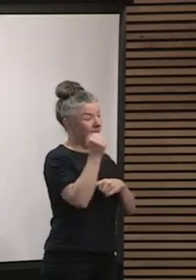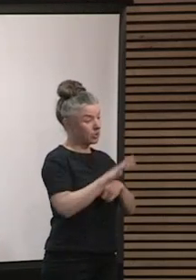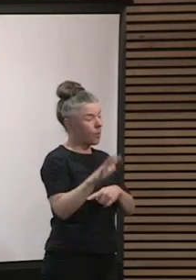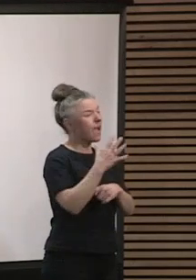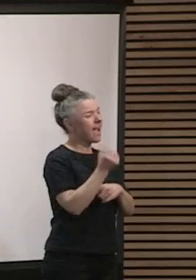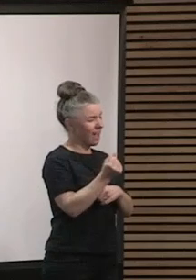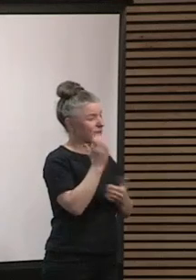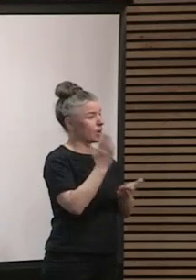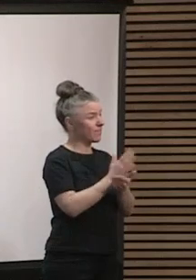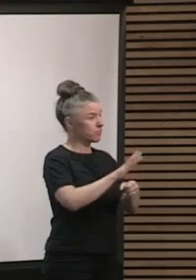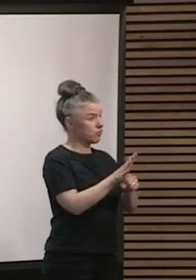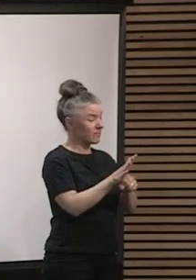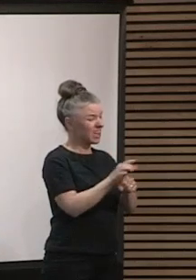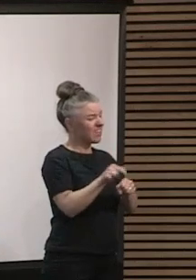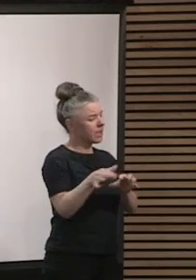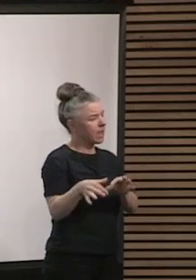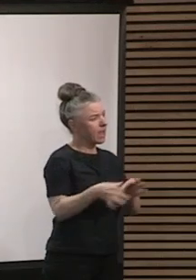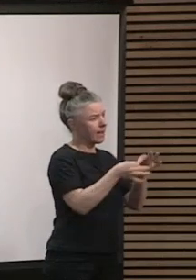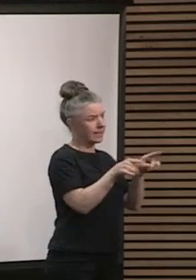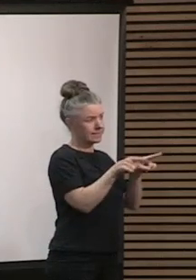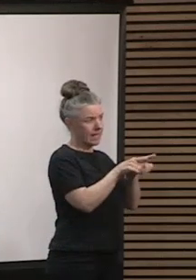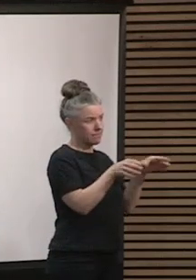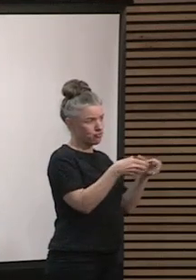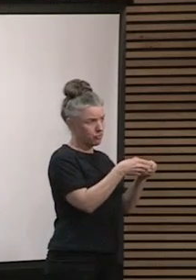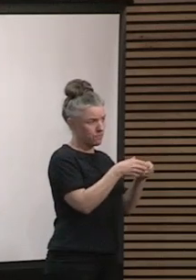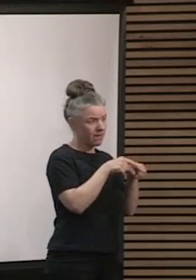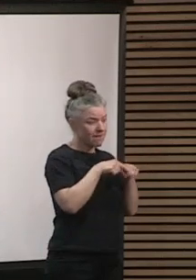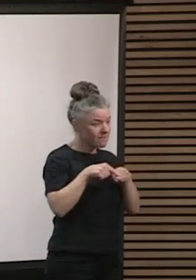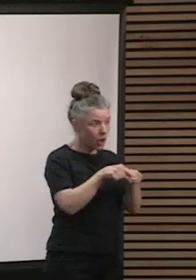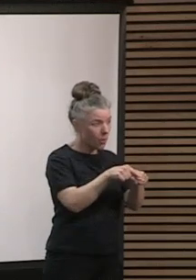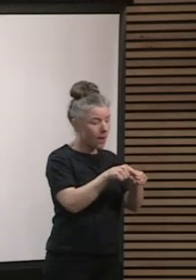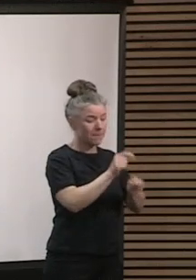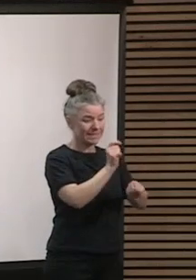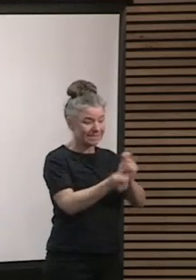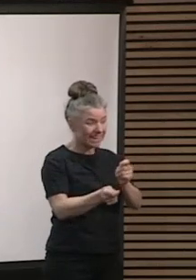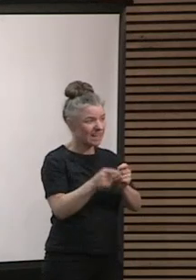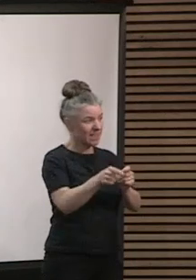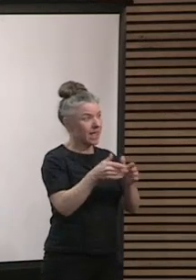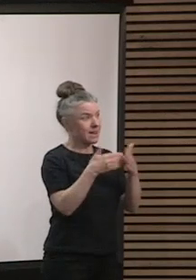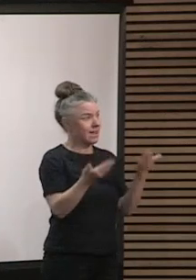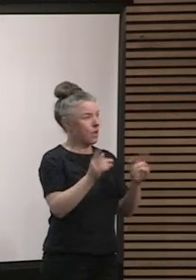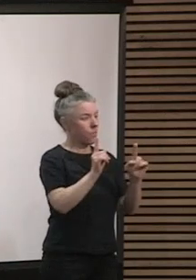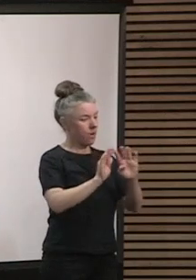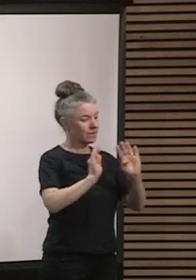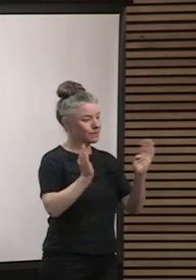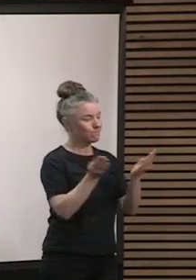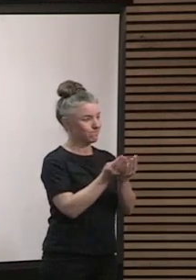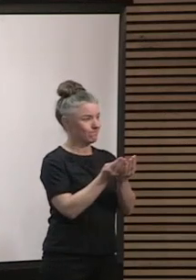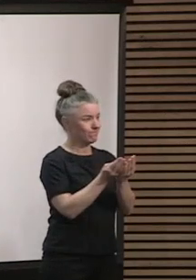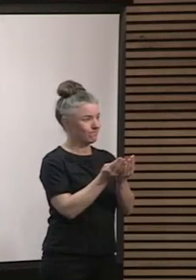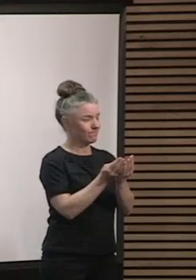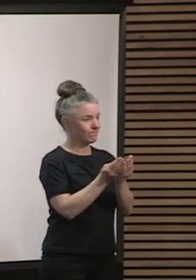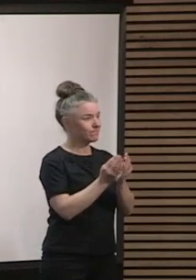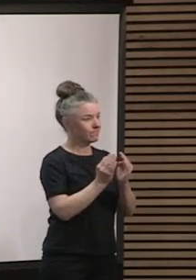area, they have all been connected, they've all been contact traced, they've been tested, and they're in isolation. And that is part of our